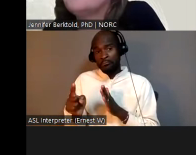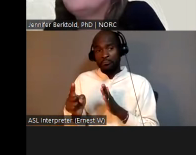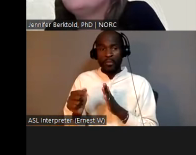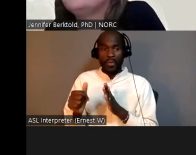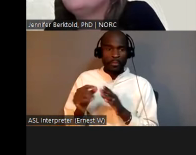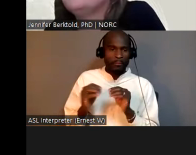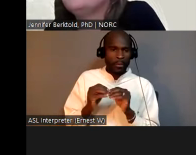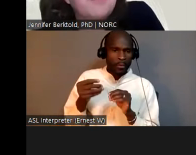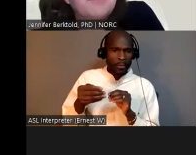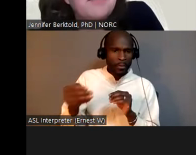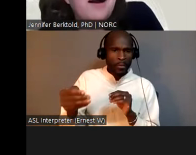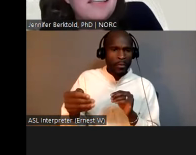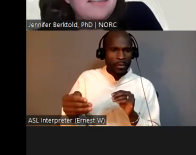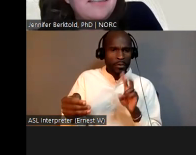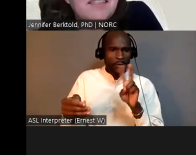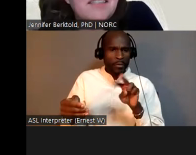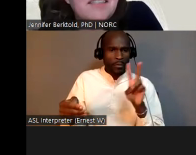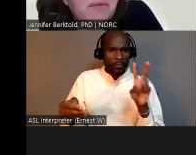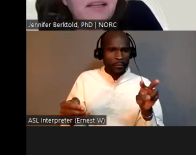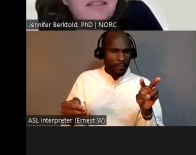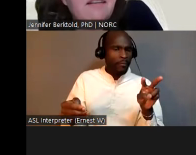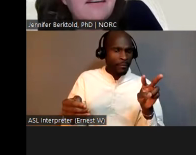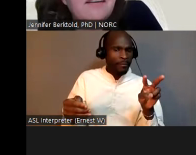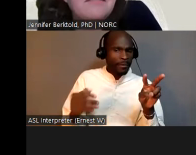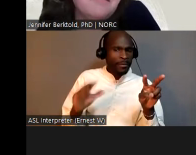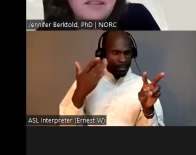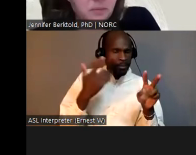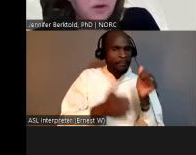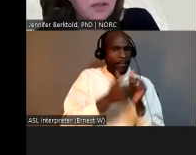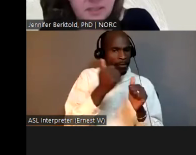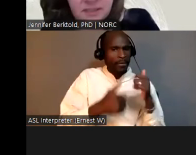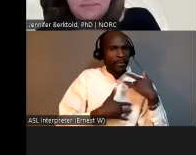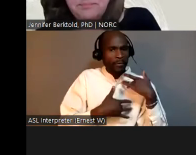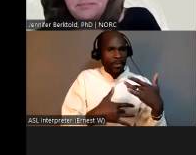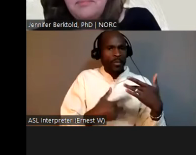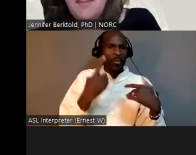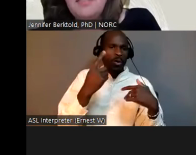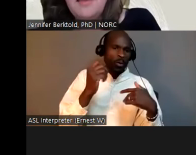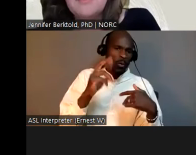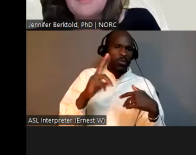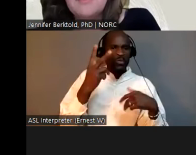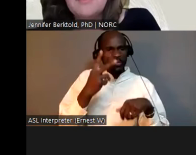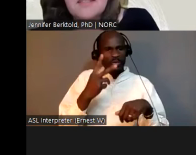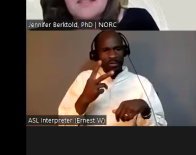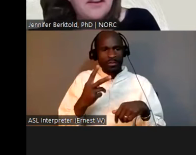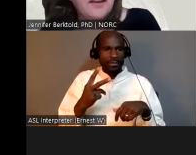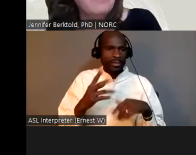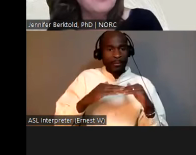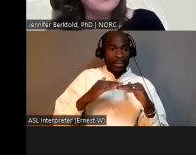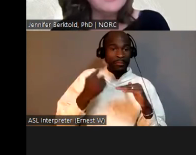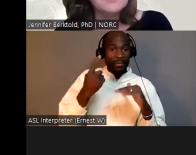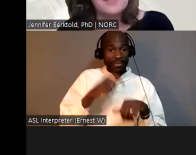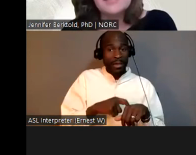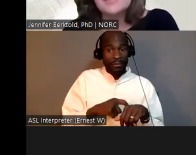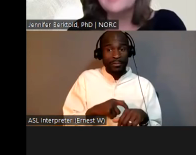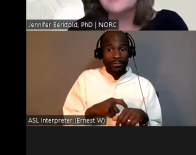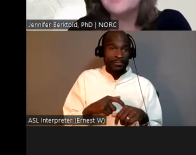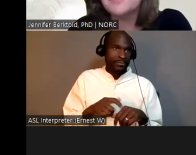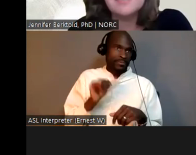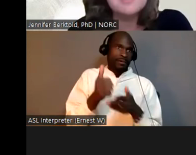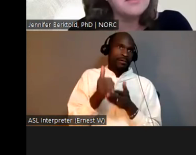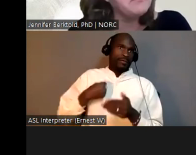the 22 of you that have kind of logged in, looks like everybody has gone at least once. Thanks. This is very helpful as we get a sense